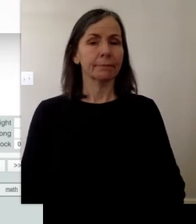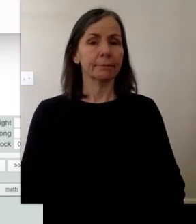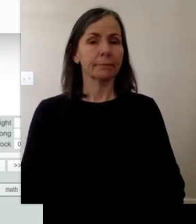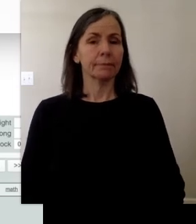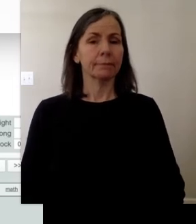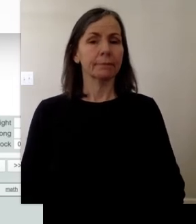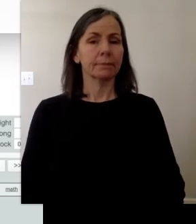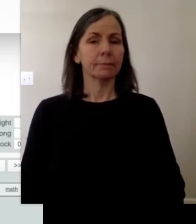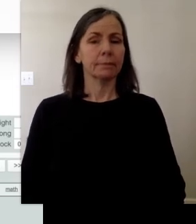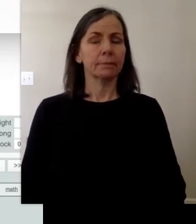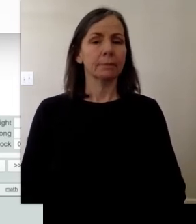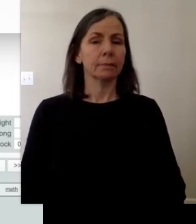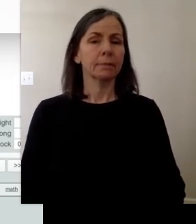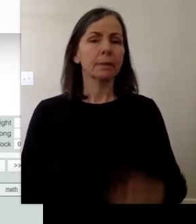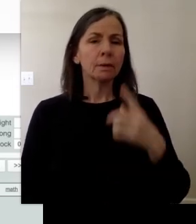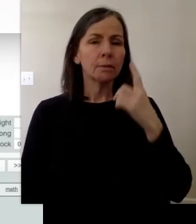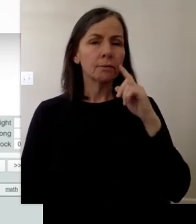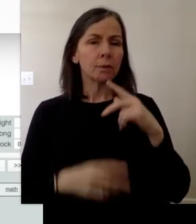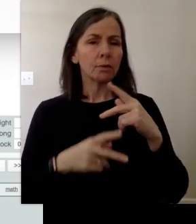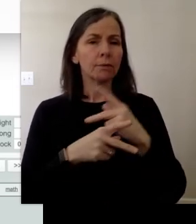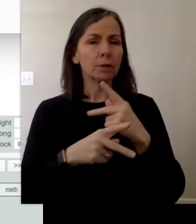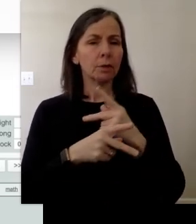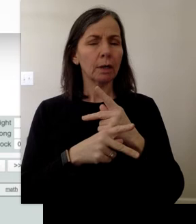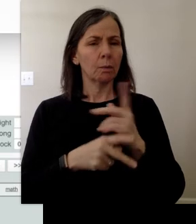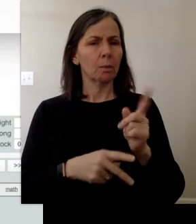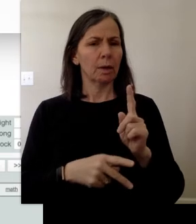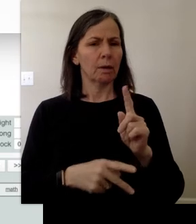To find the axis of symmetry,